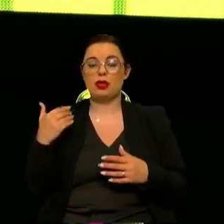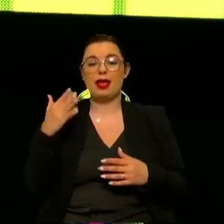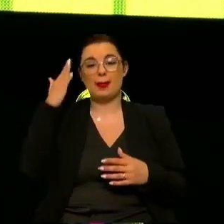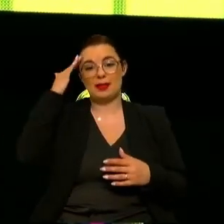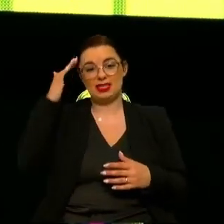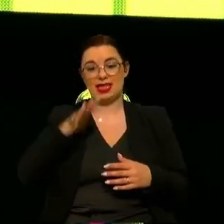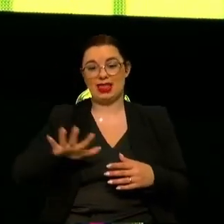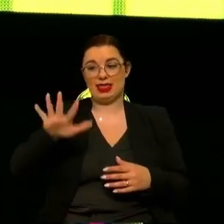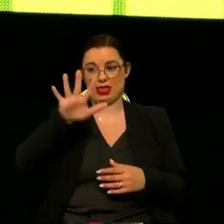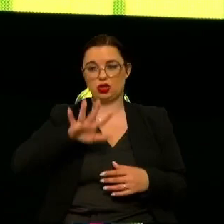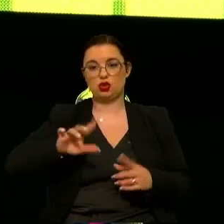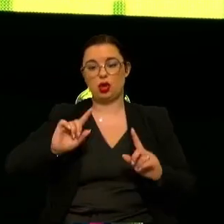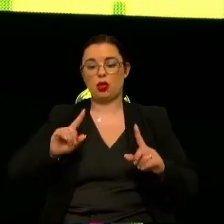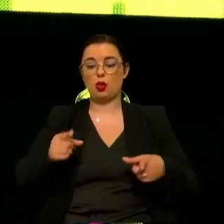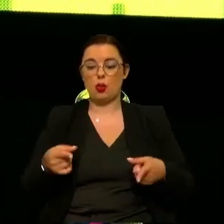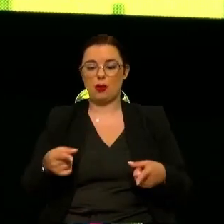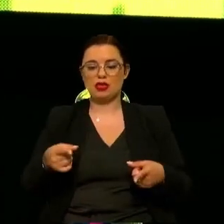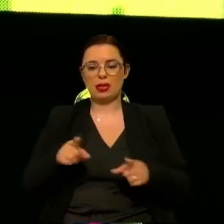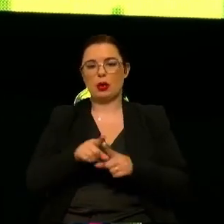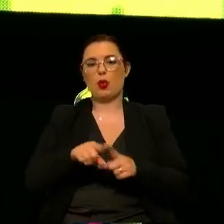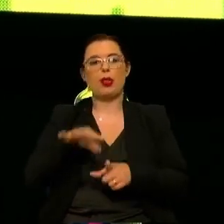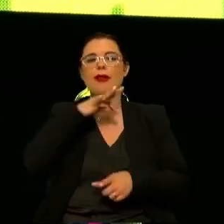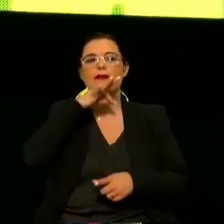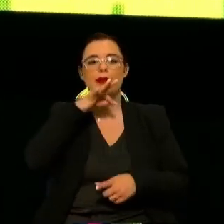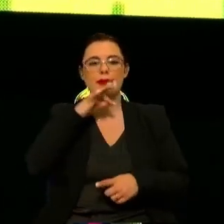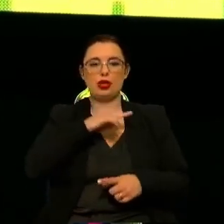the national cryptographic